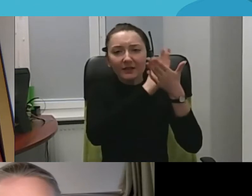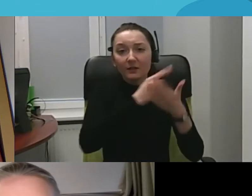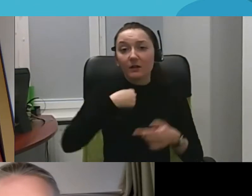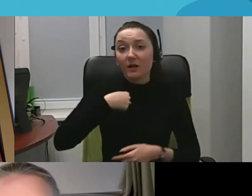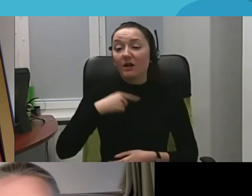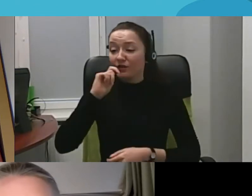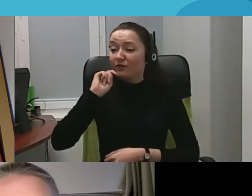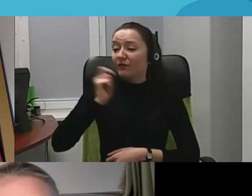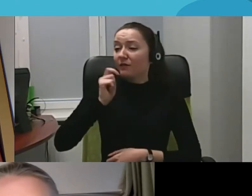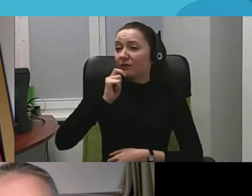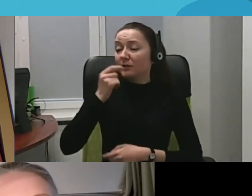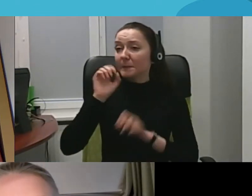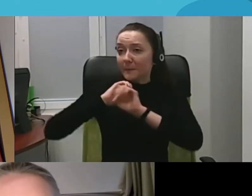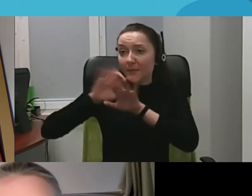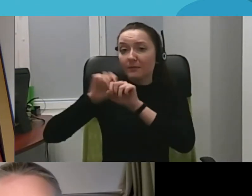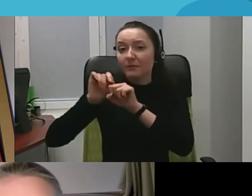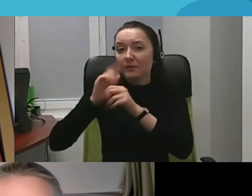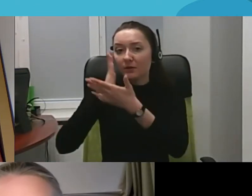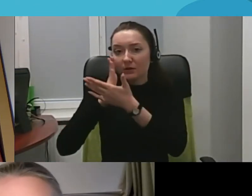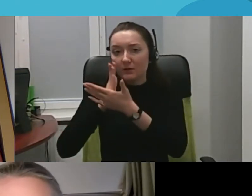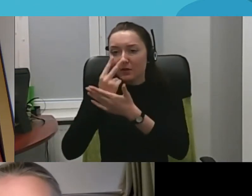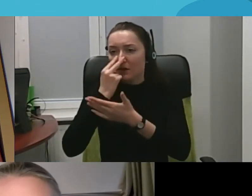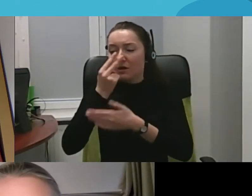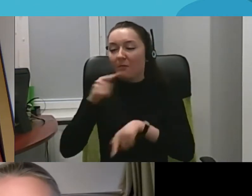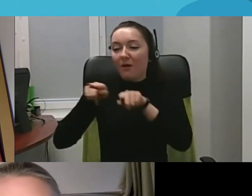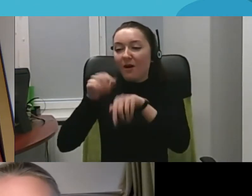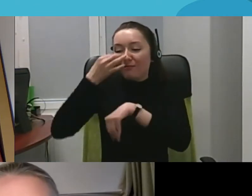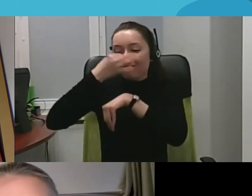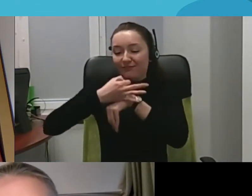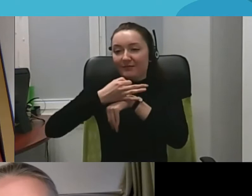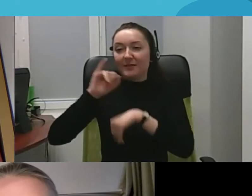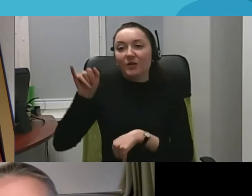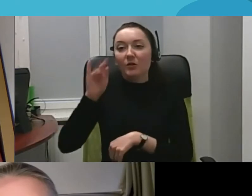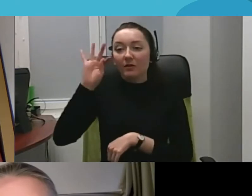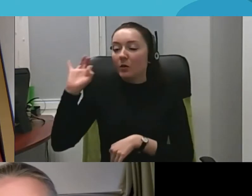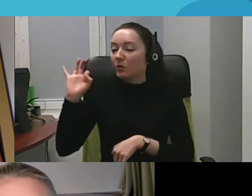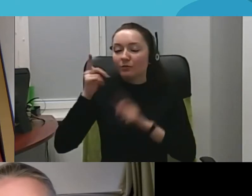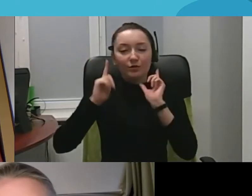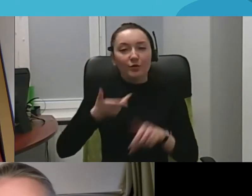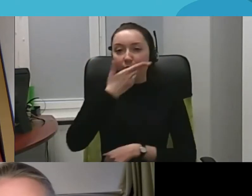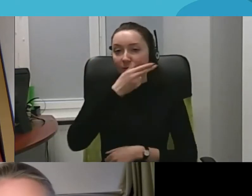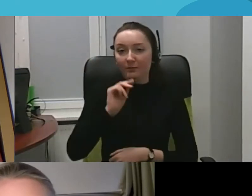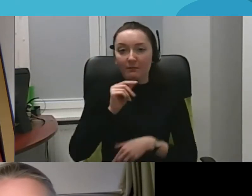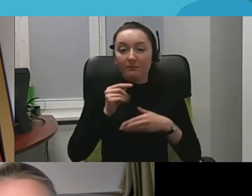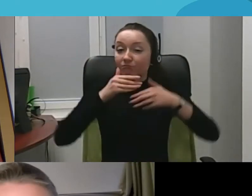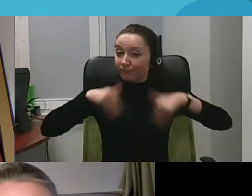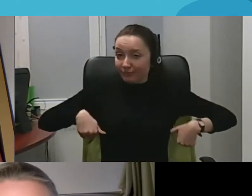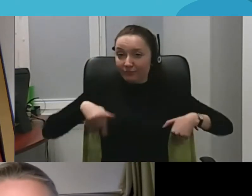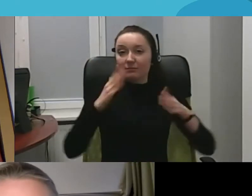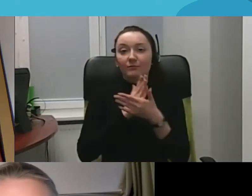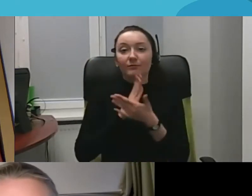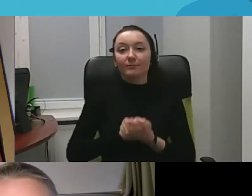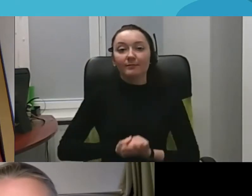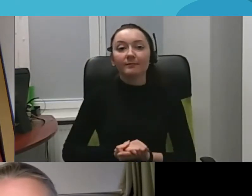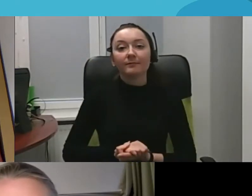I was expressing the voice of the UN, which is not the case. Pursuant of the resolution that established